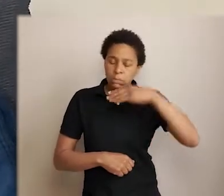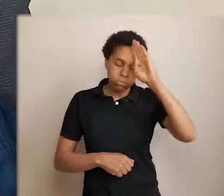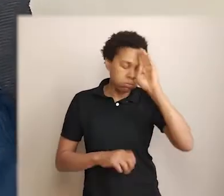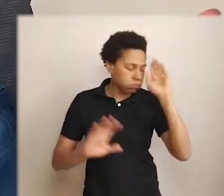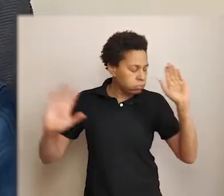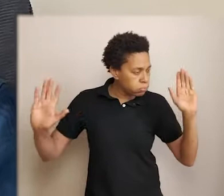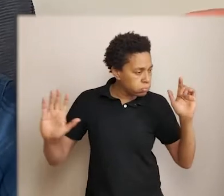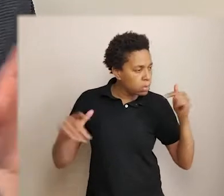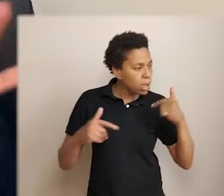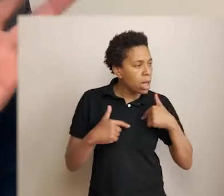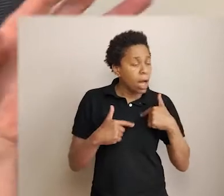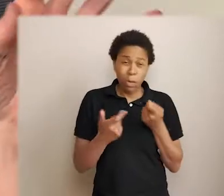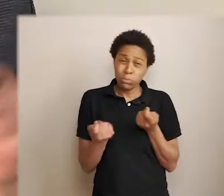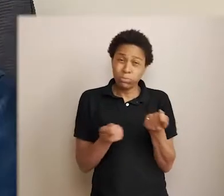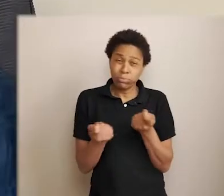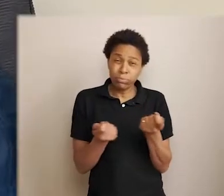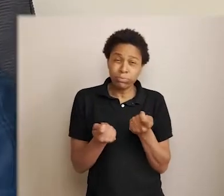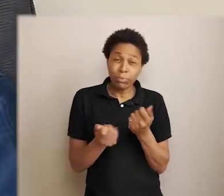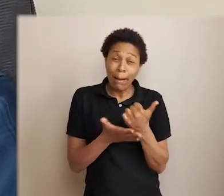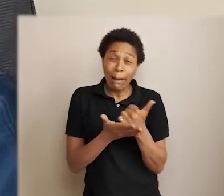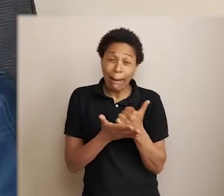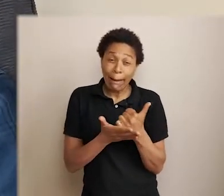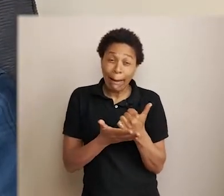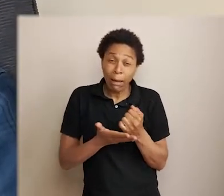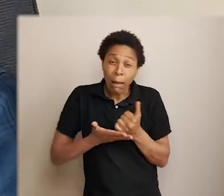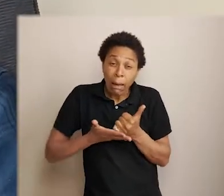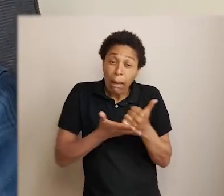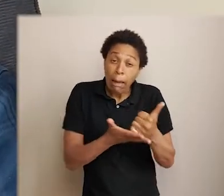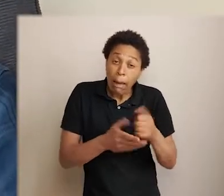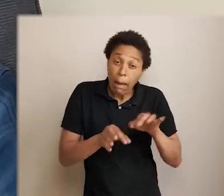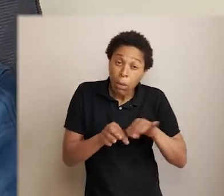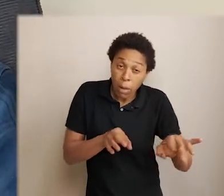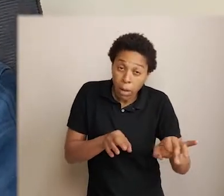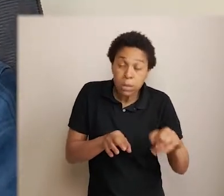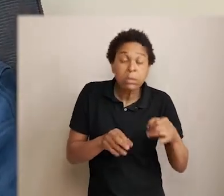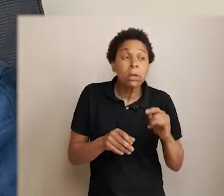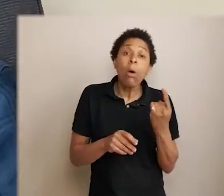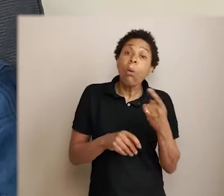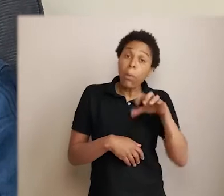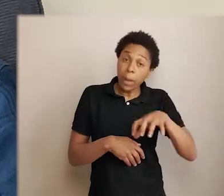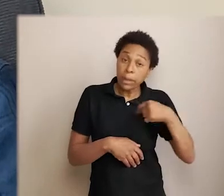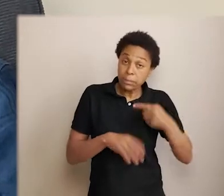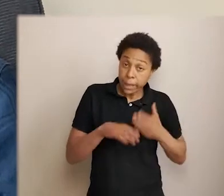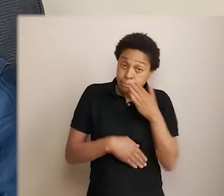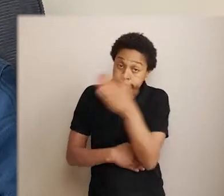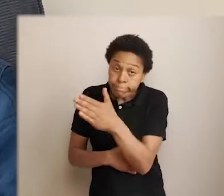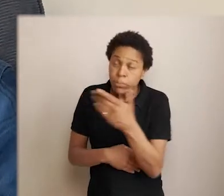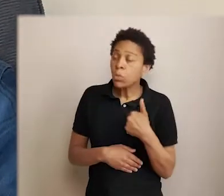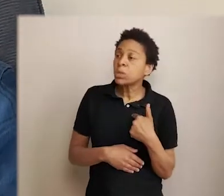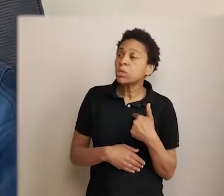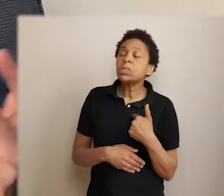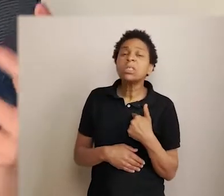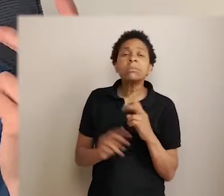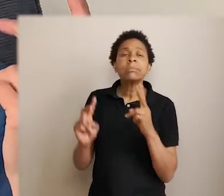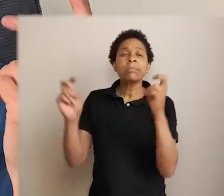helpline and ventured out on the scene. One of the places I went to was a gays who were a discussion group in North London, where